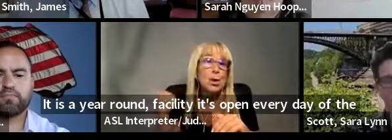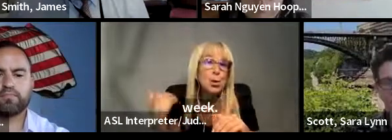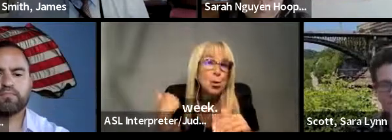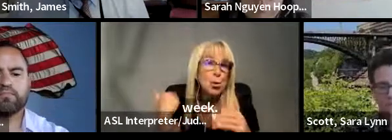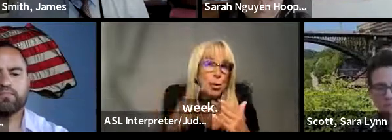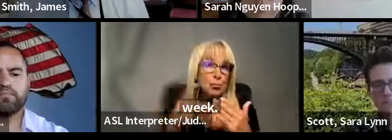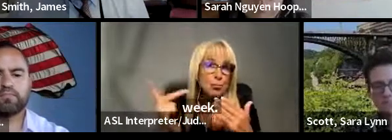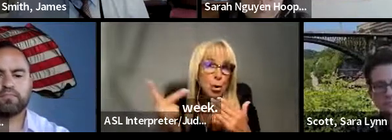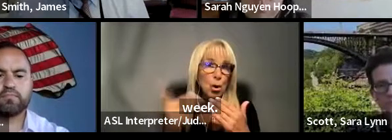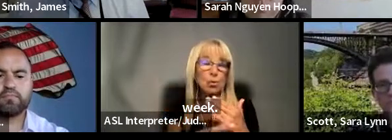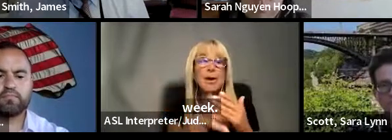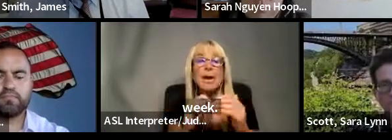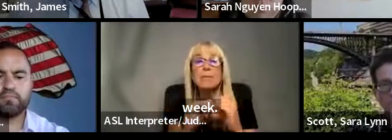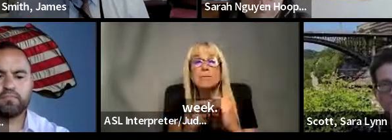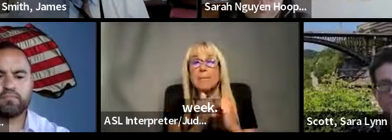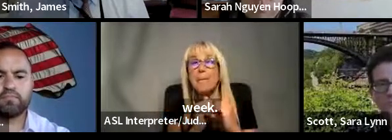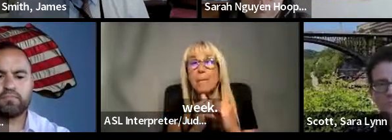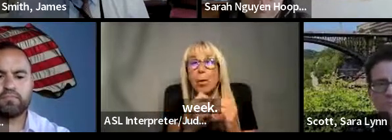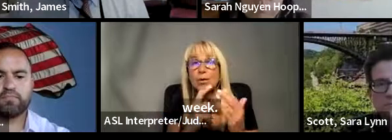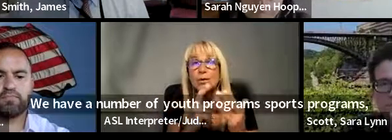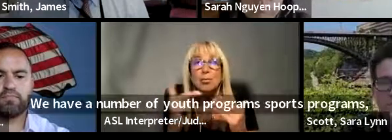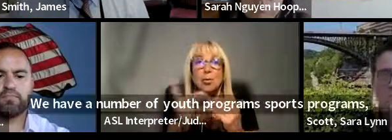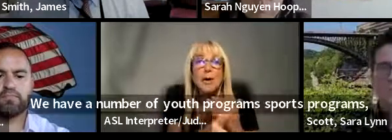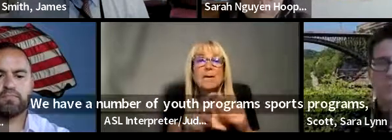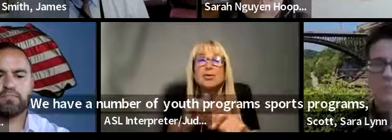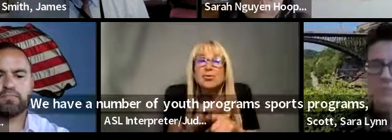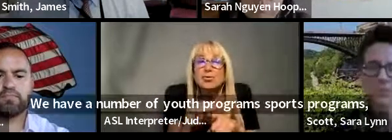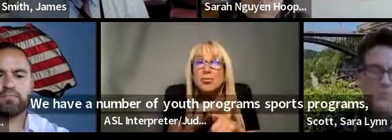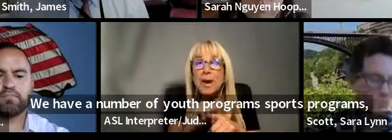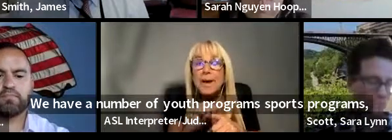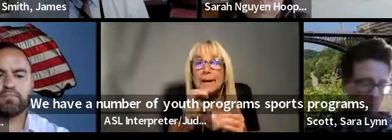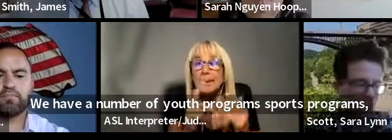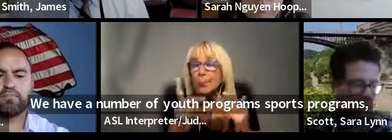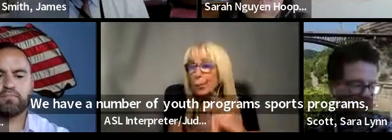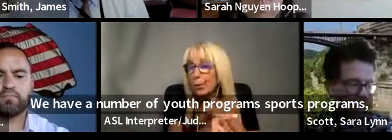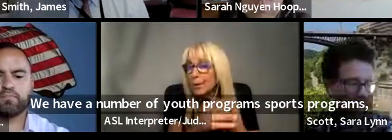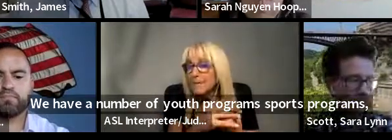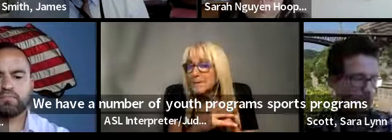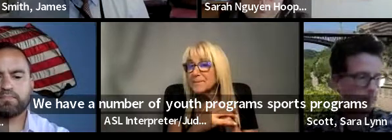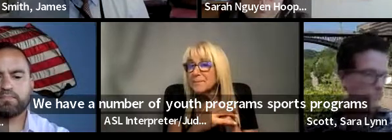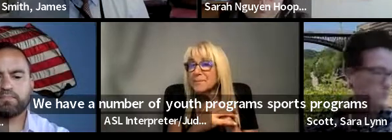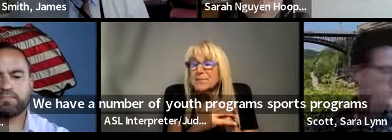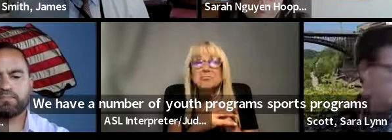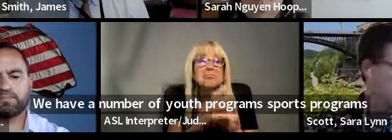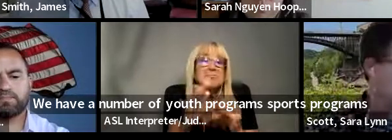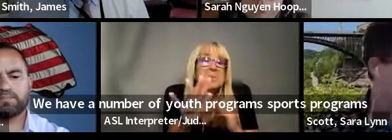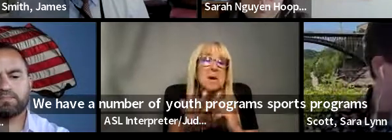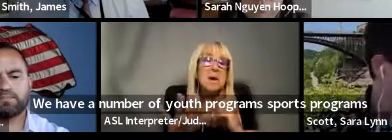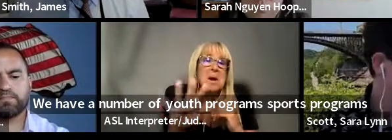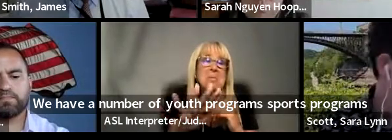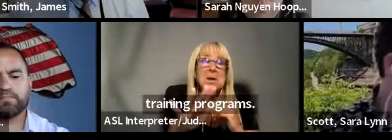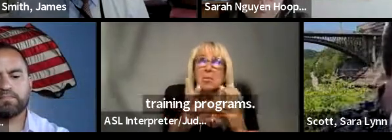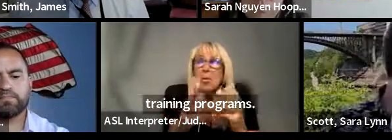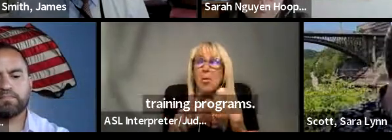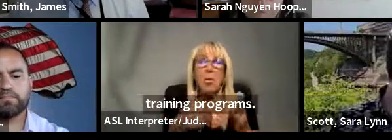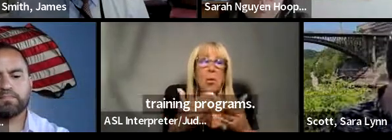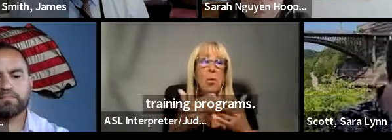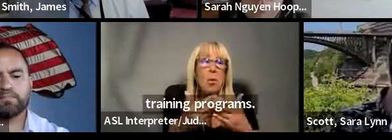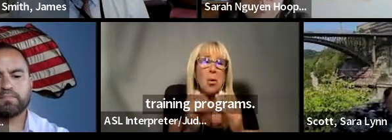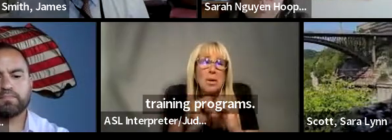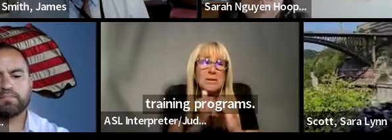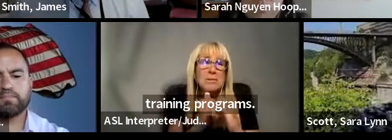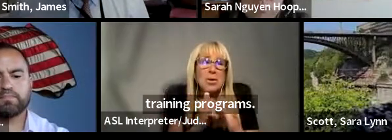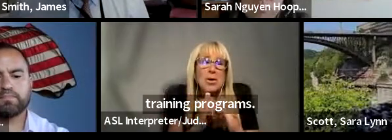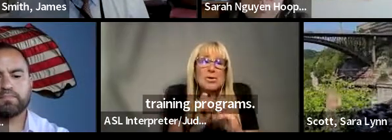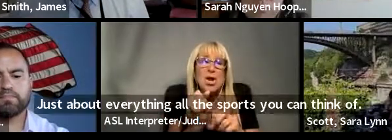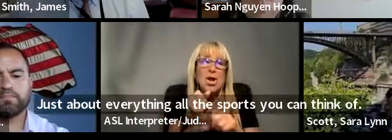programs, sports programs, training programs, just about everything, all the sports you can think of. We have